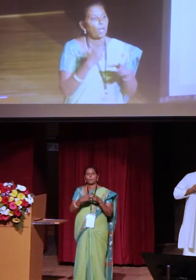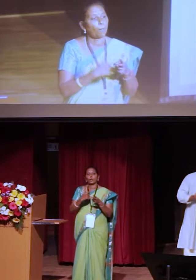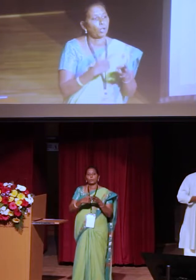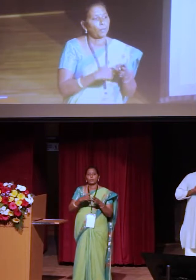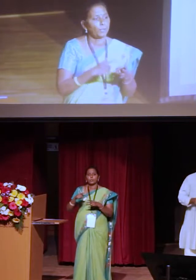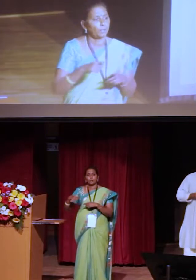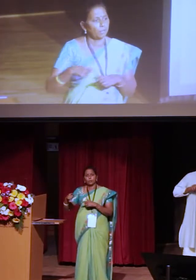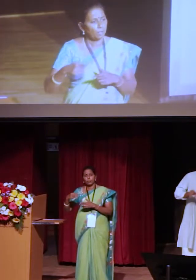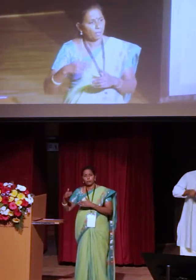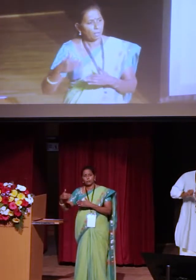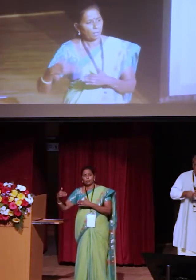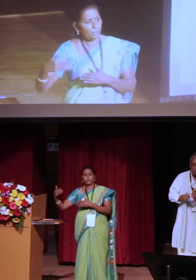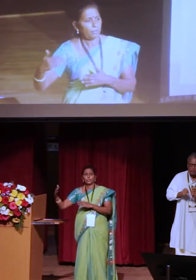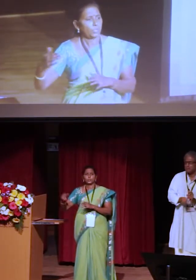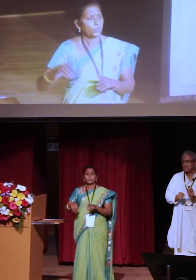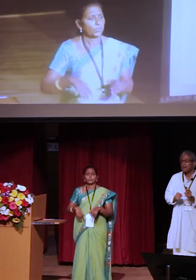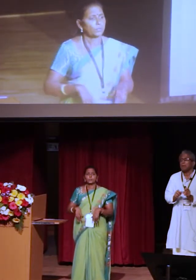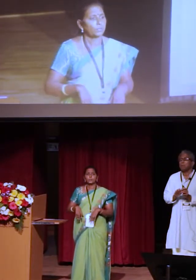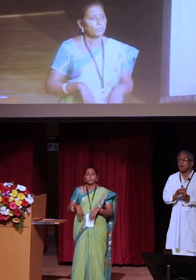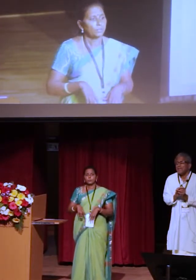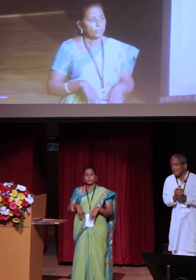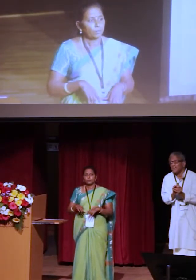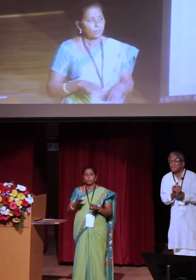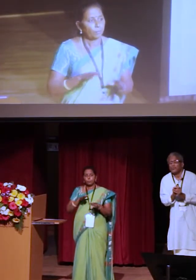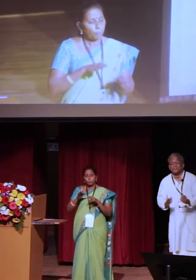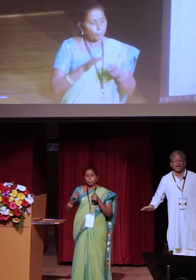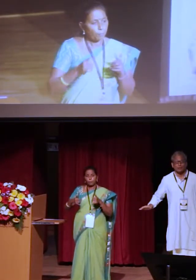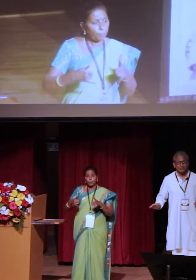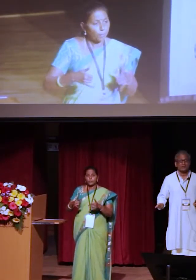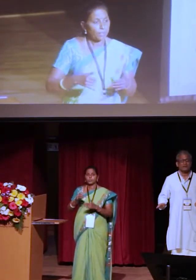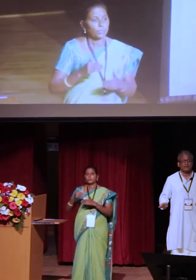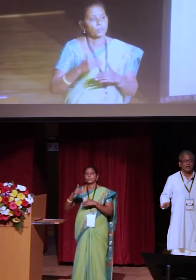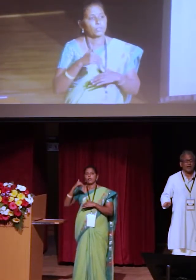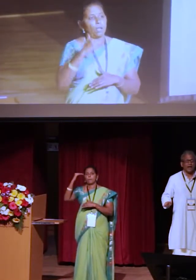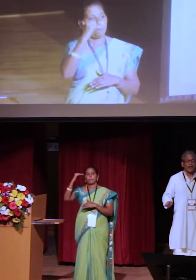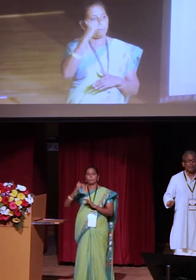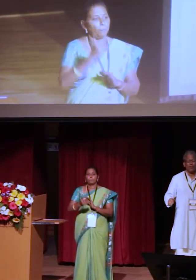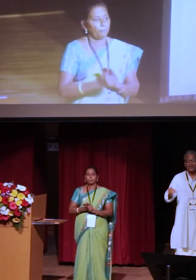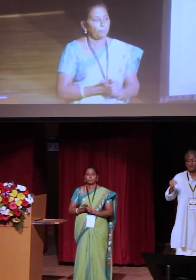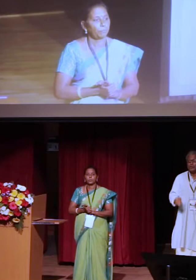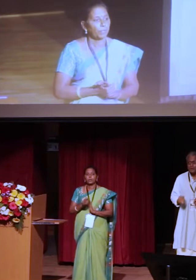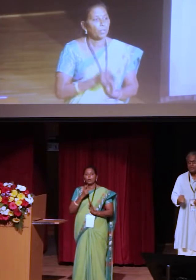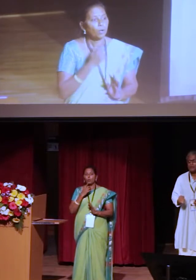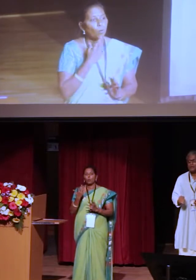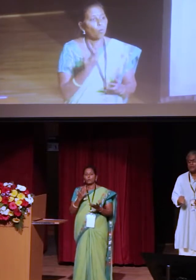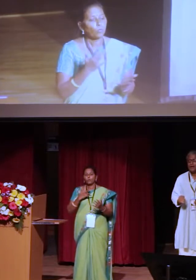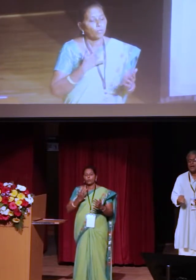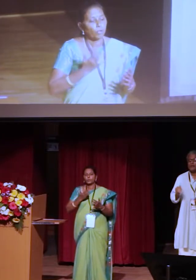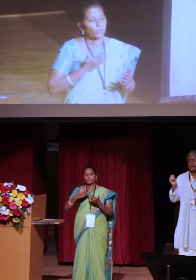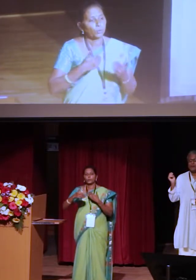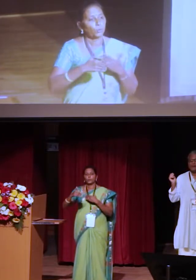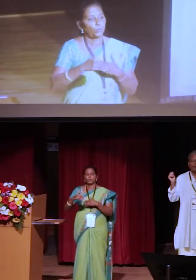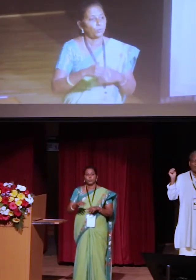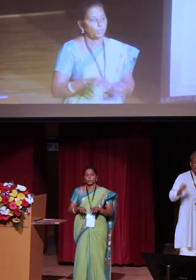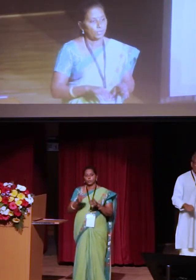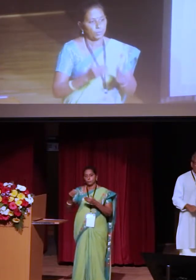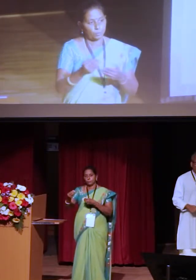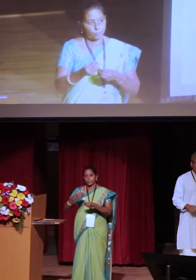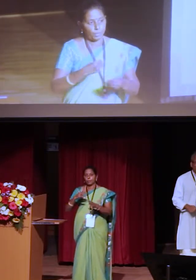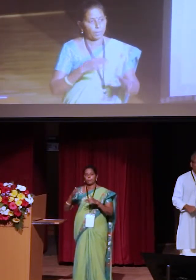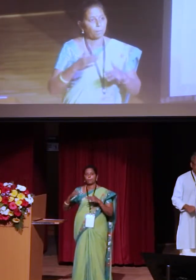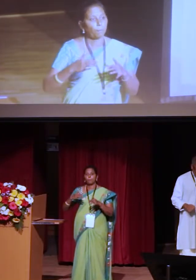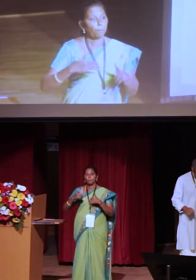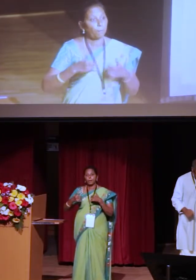employment, this, career, squeeze. Play is squeezed out. And what we want to do is to bring